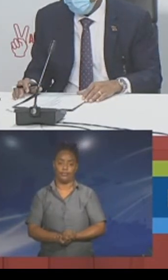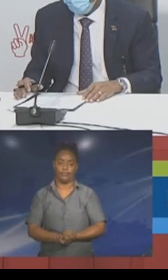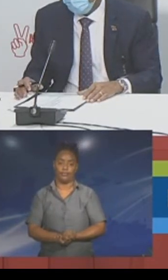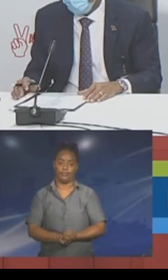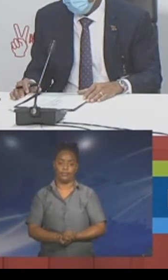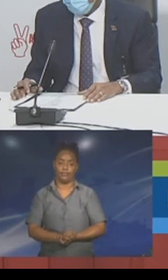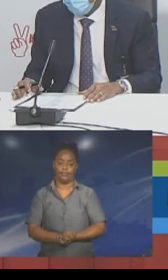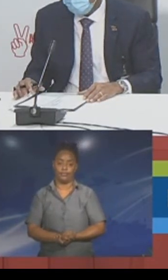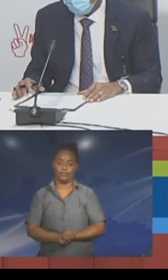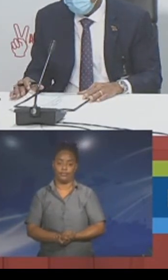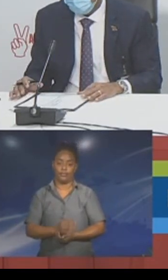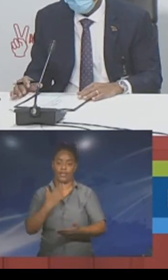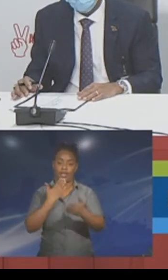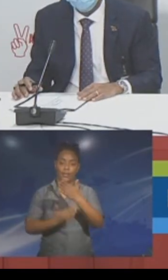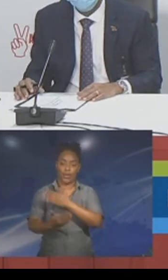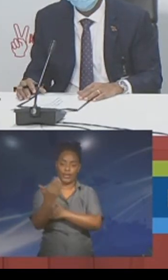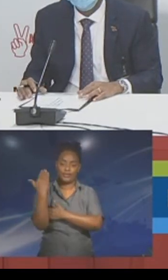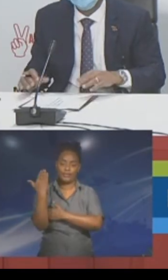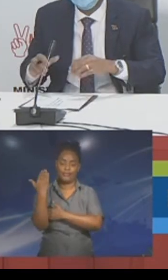Good morning.